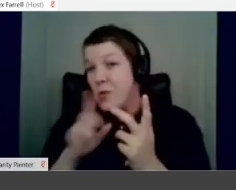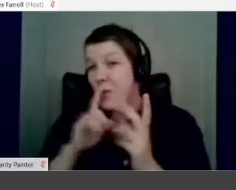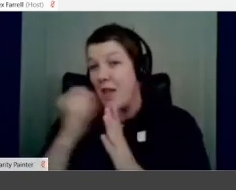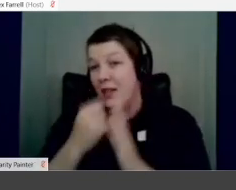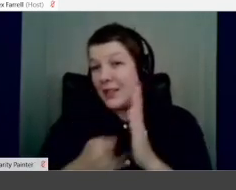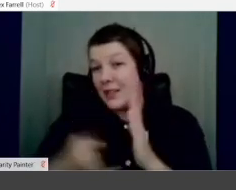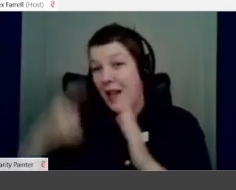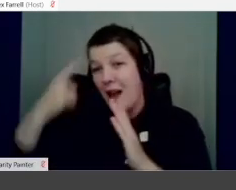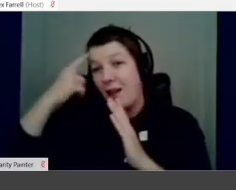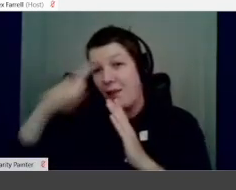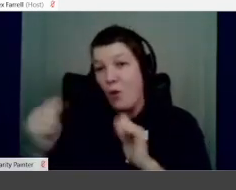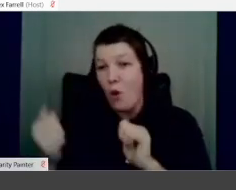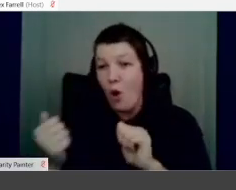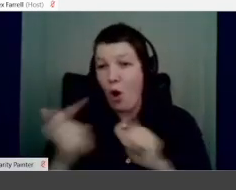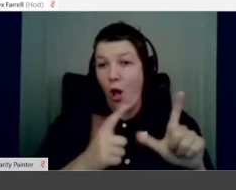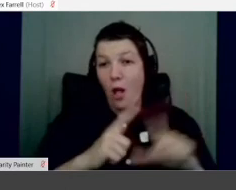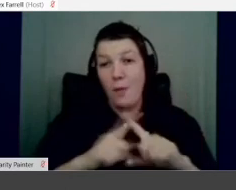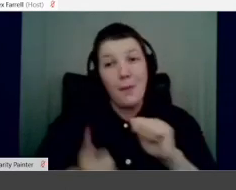aren't on those.